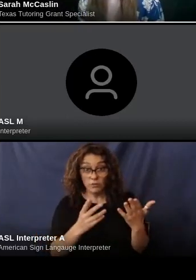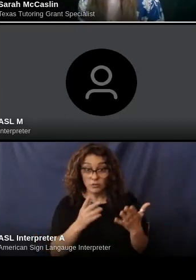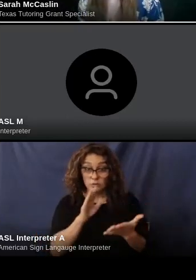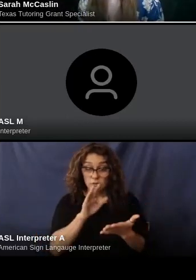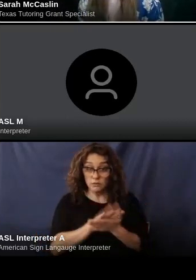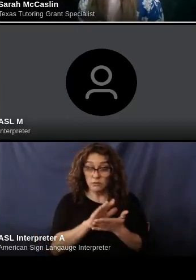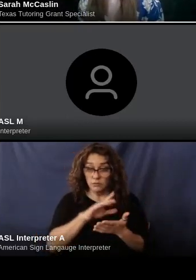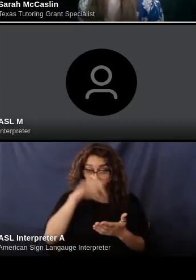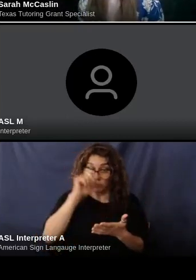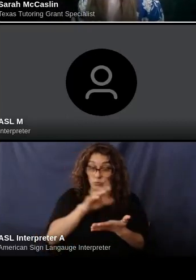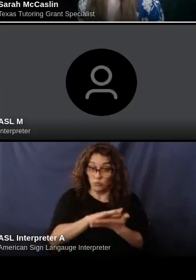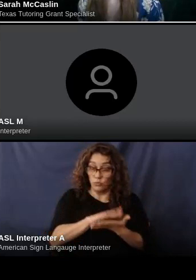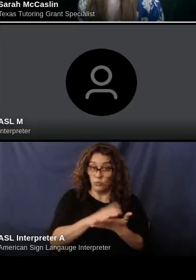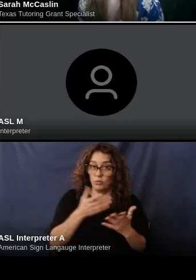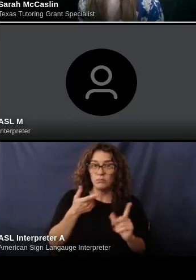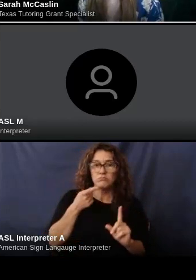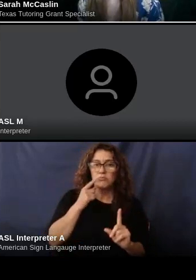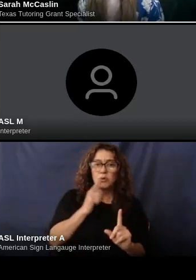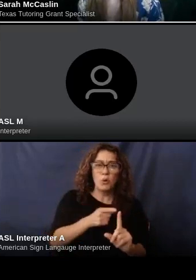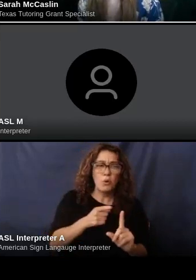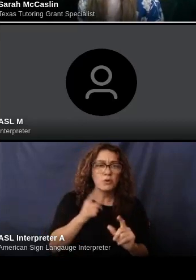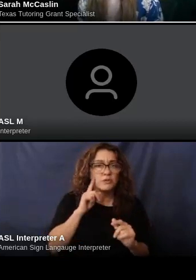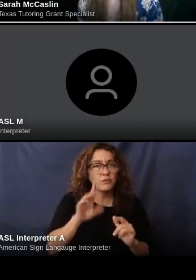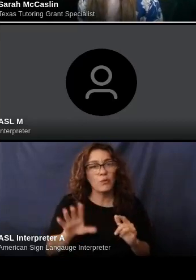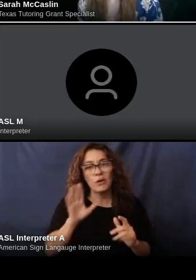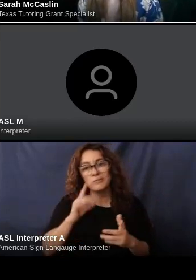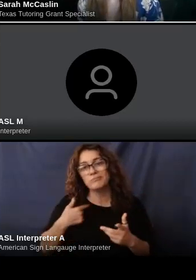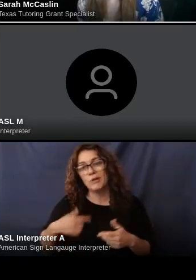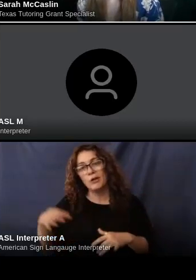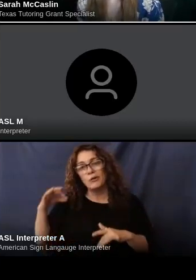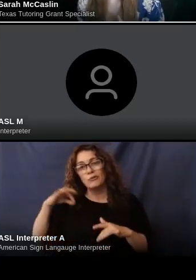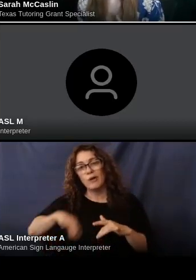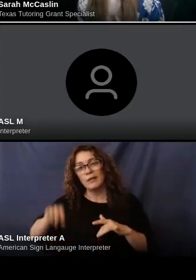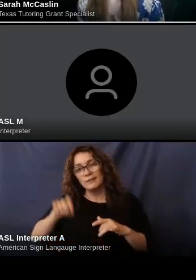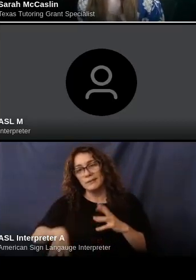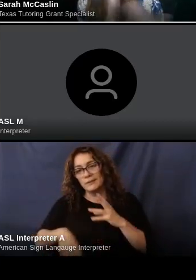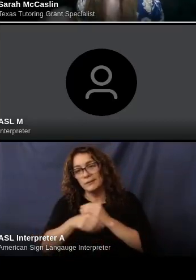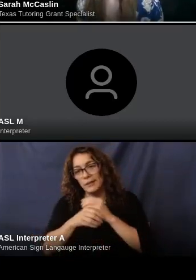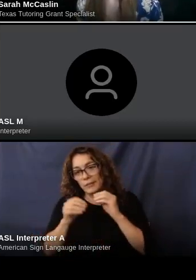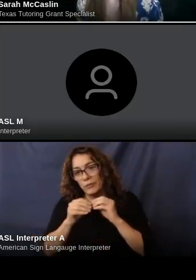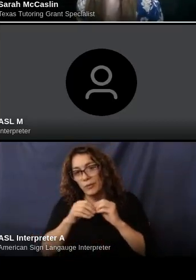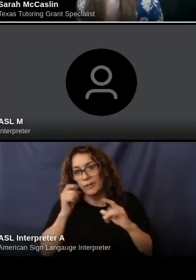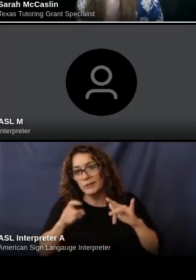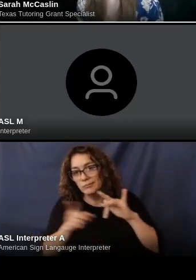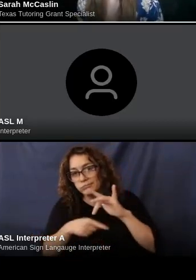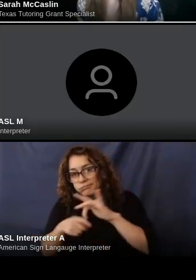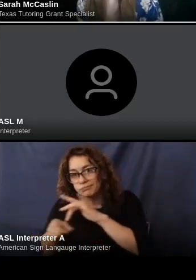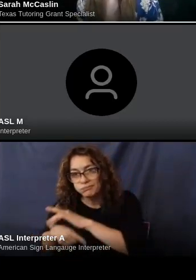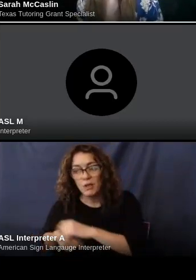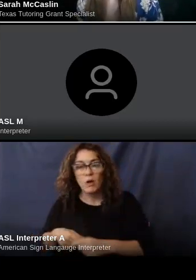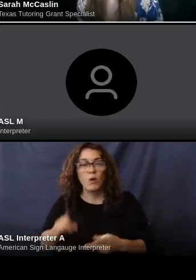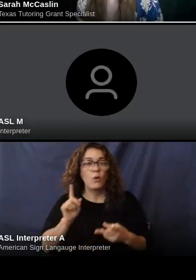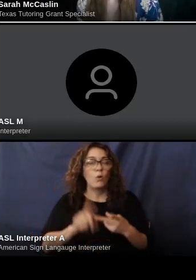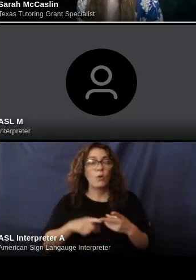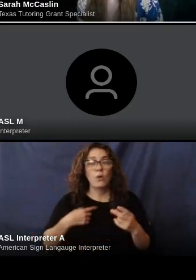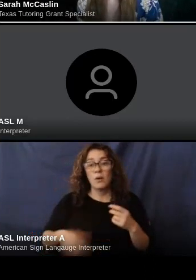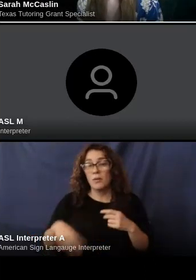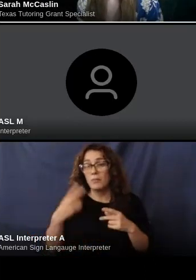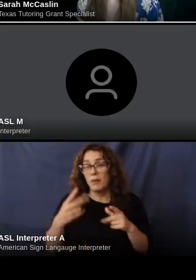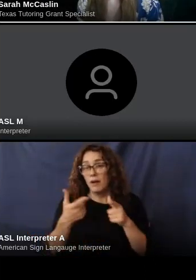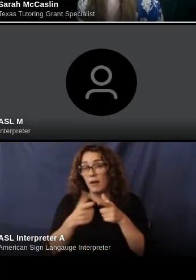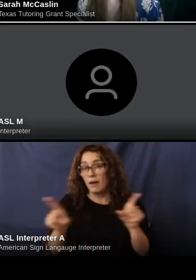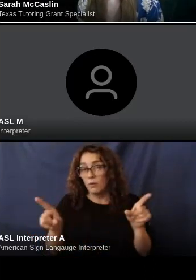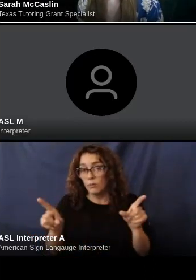for things like credit recovery, attendance makeup, bilingual education students are going to